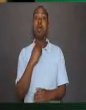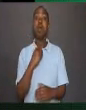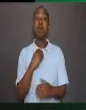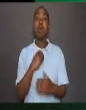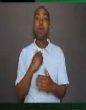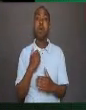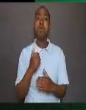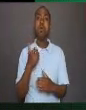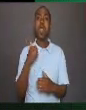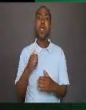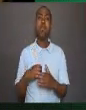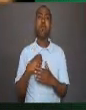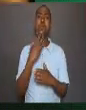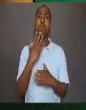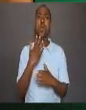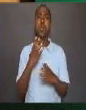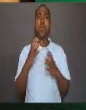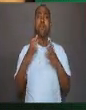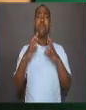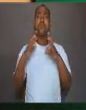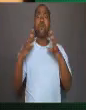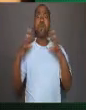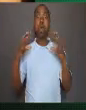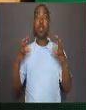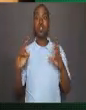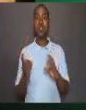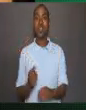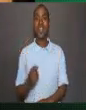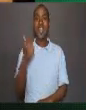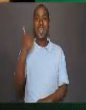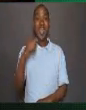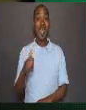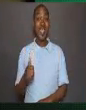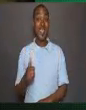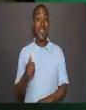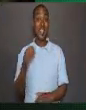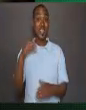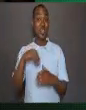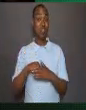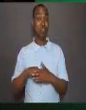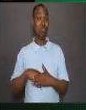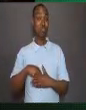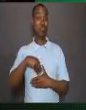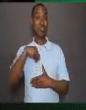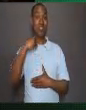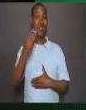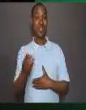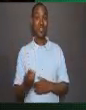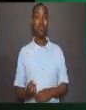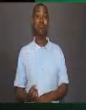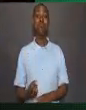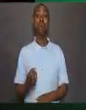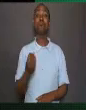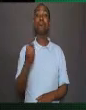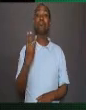would become foggy. The air you breathe out contains more